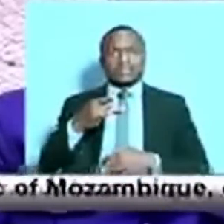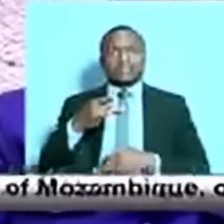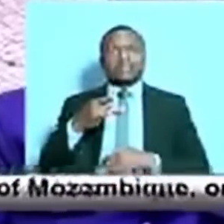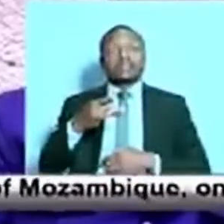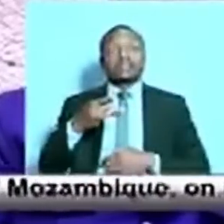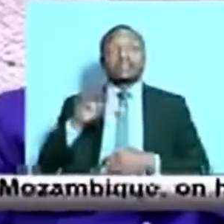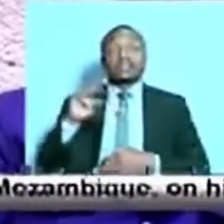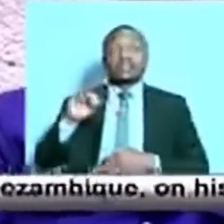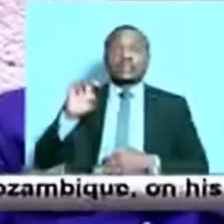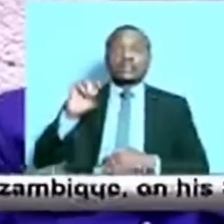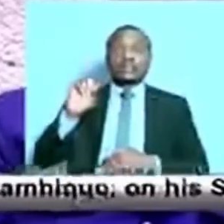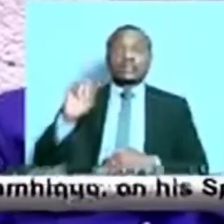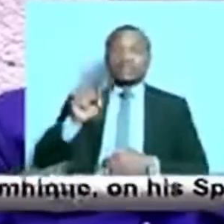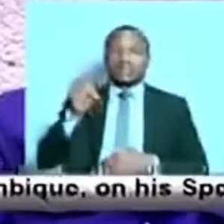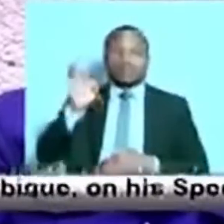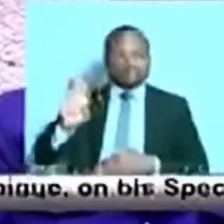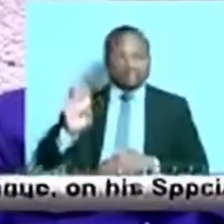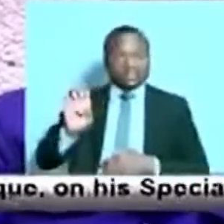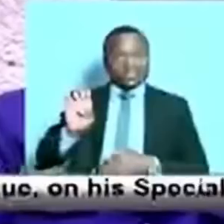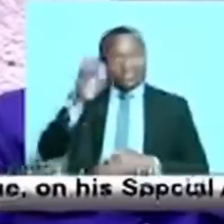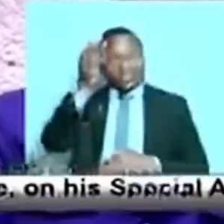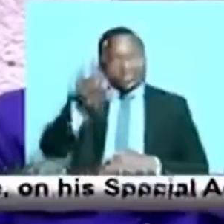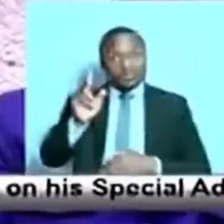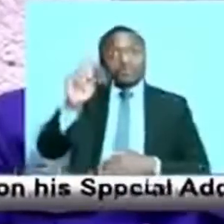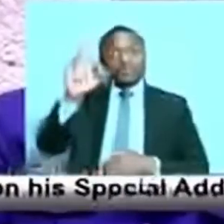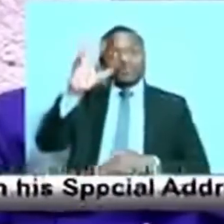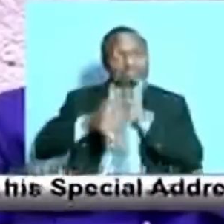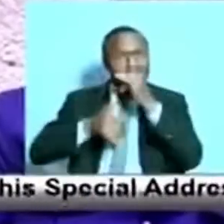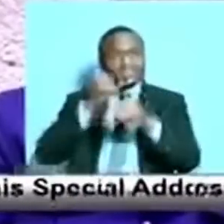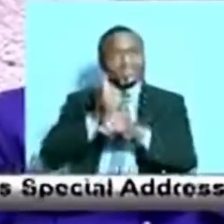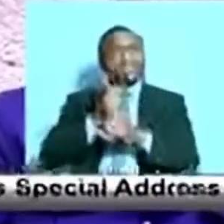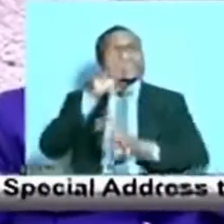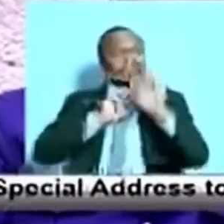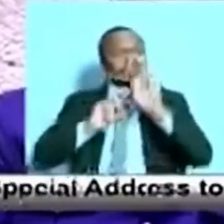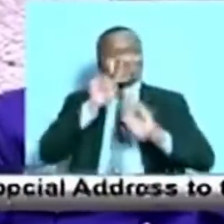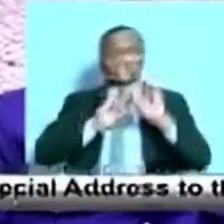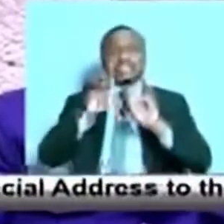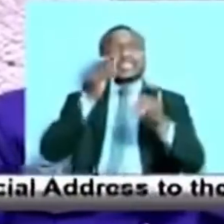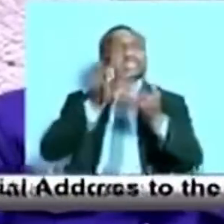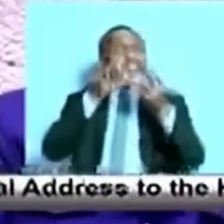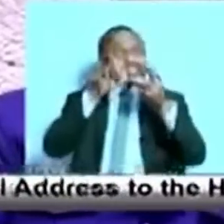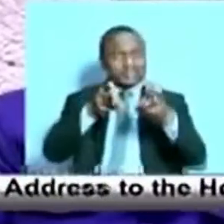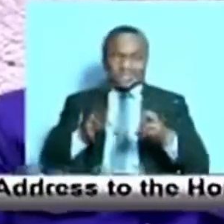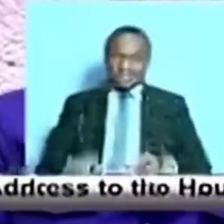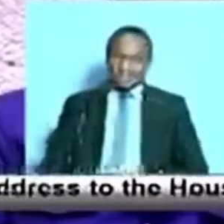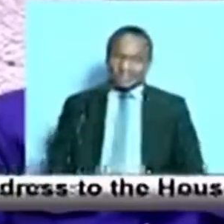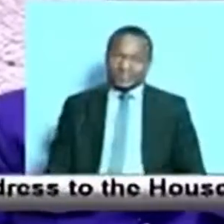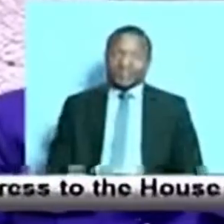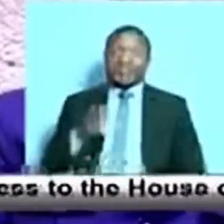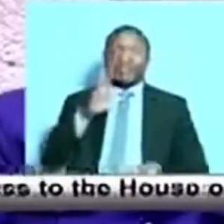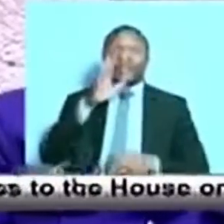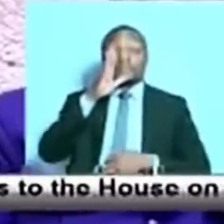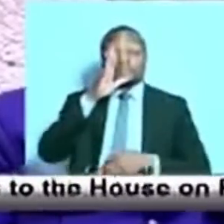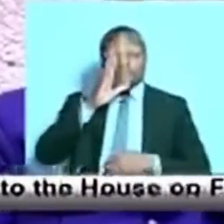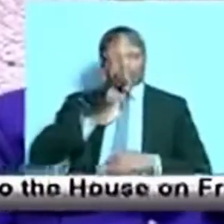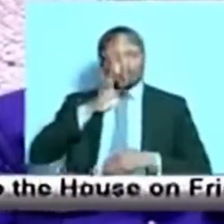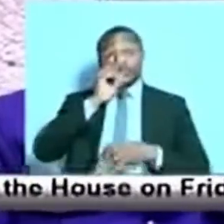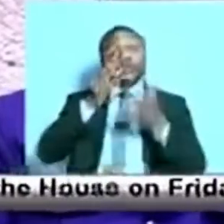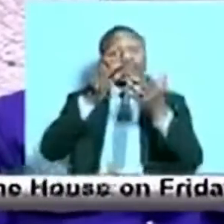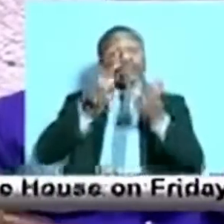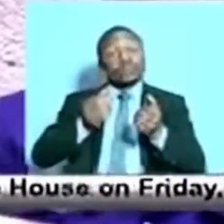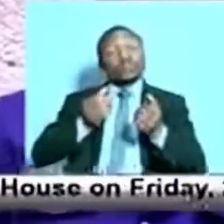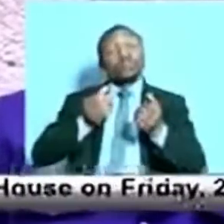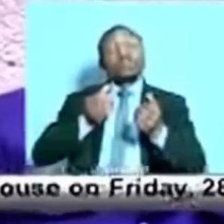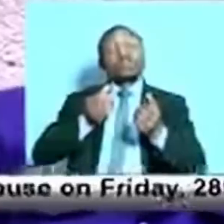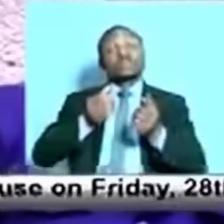25 years started debating. Yes, Madam Speaker, I want also to